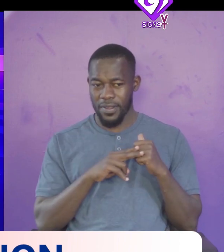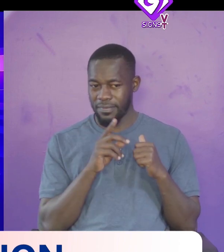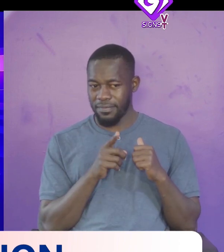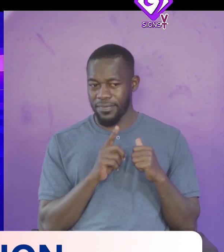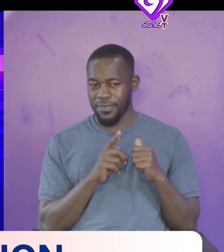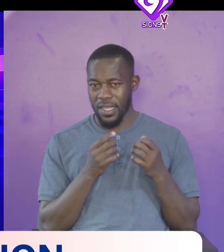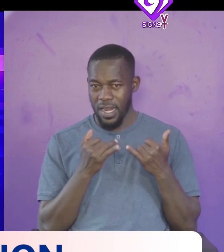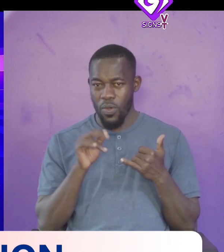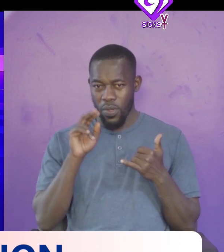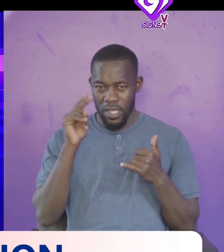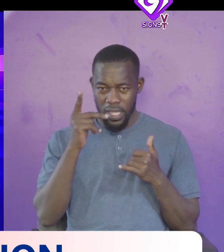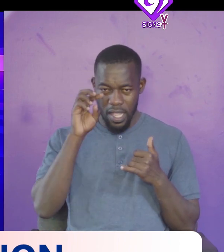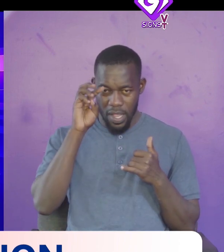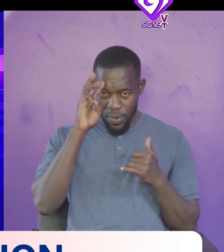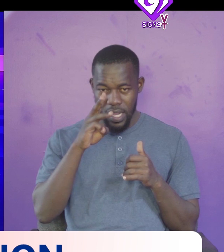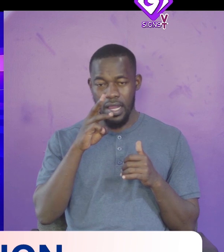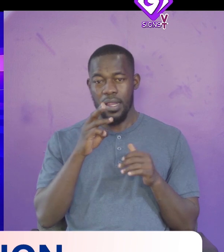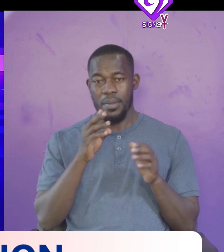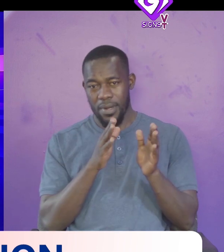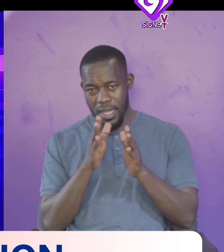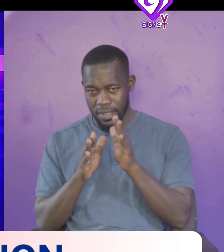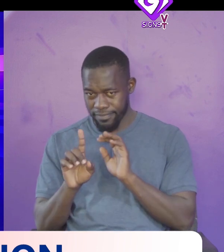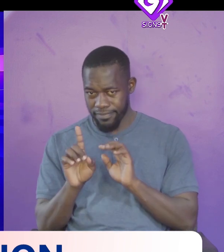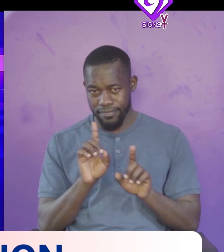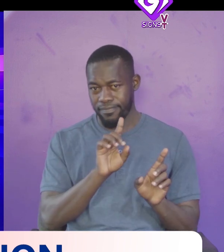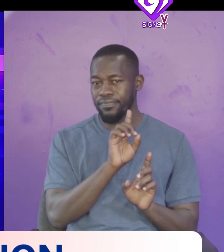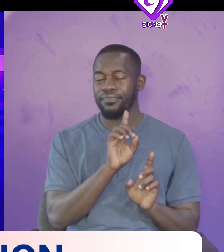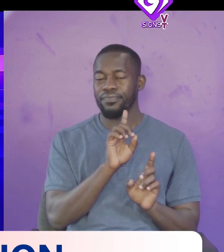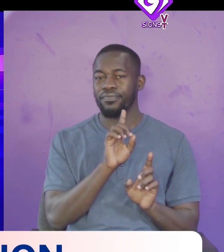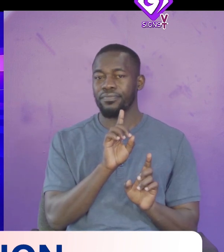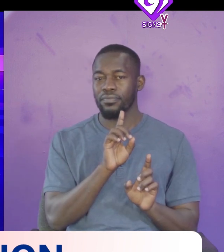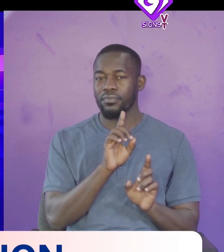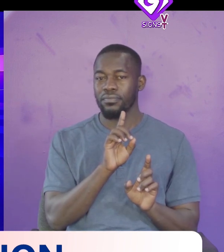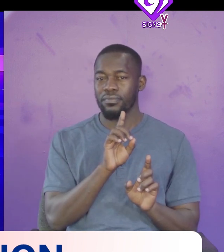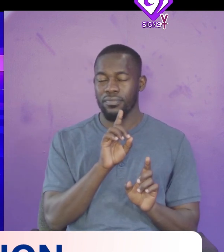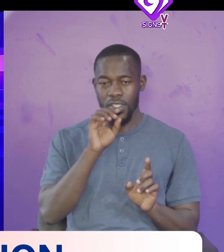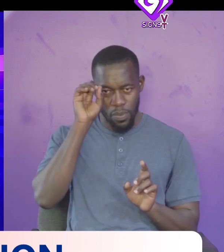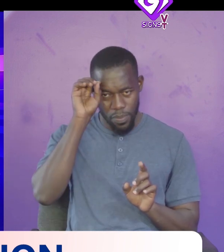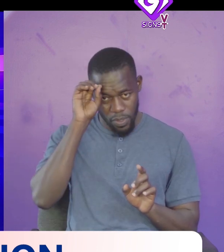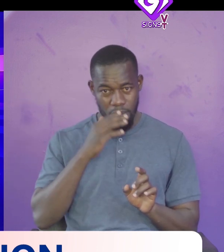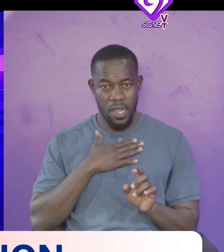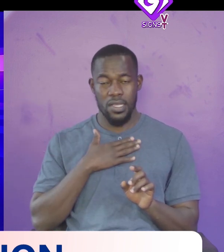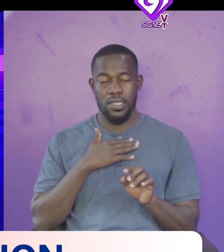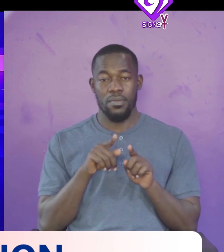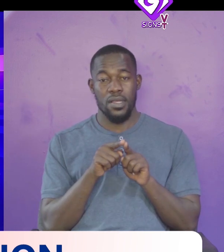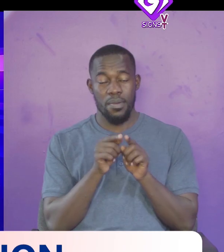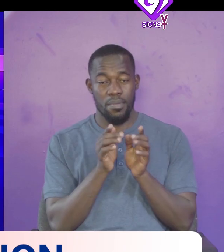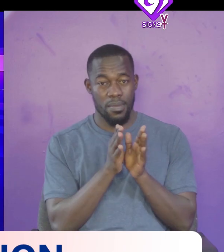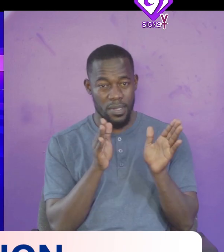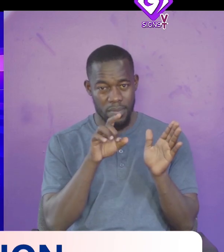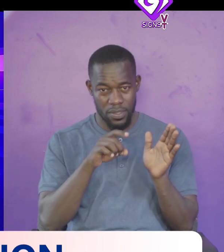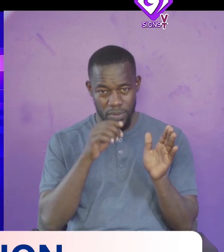going to rally themselves and organize themselves. This is the thing, and this is what I want Kenyans to know. When you are